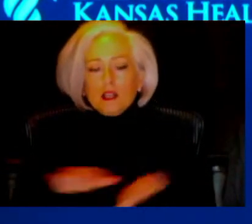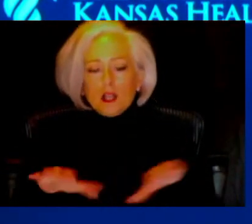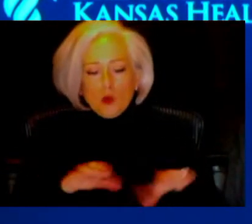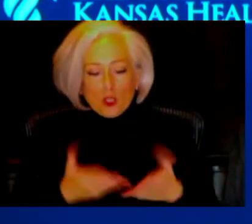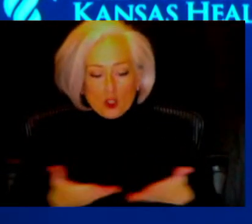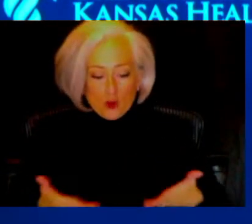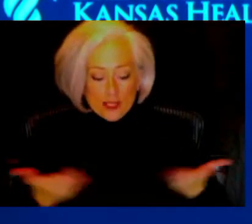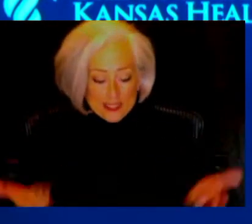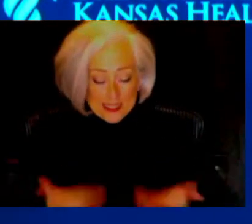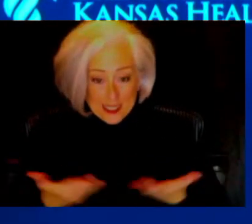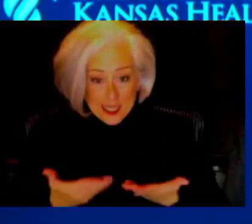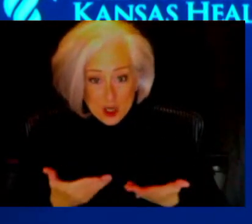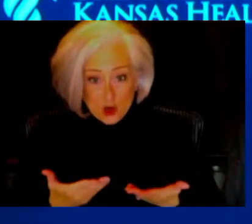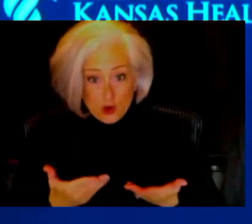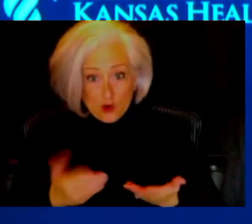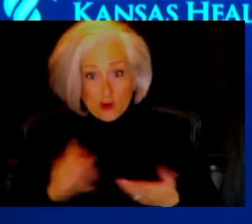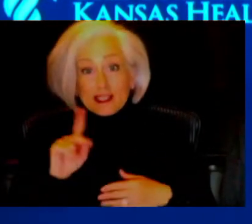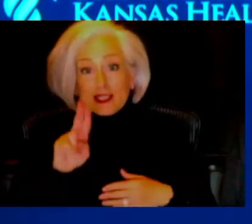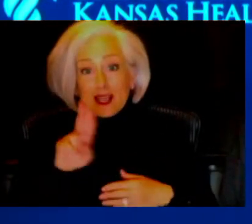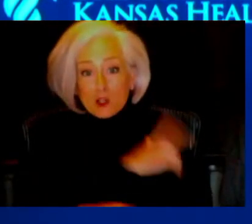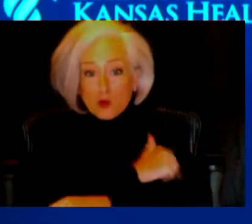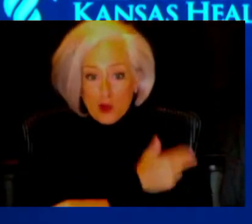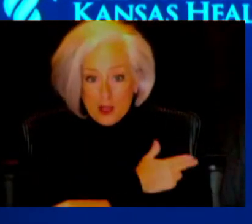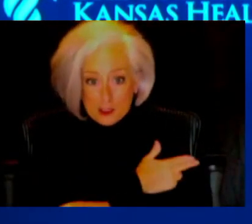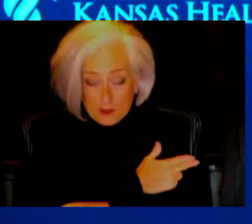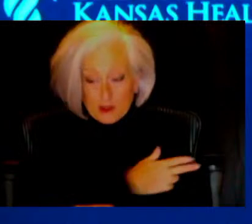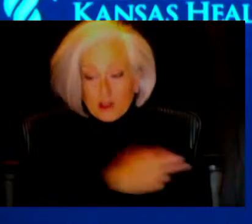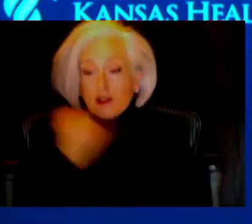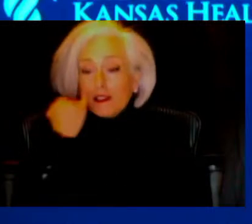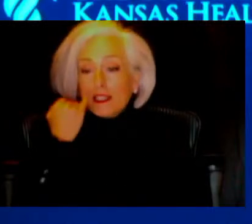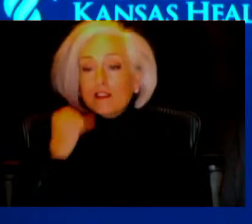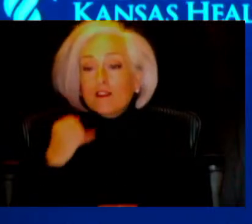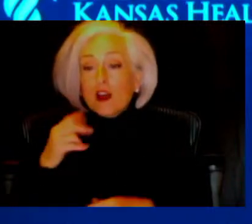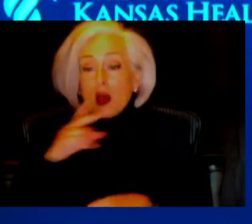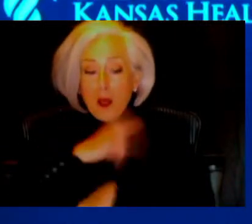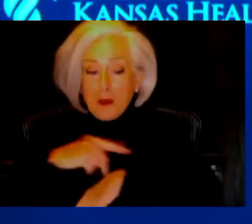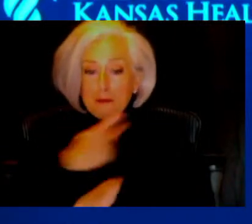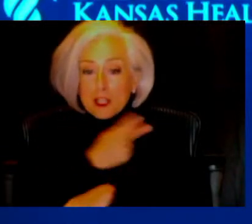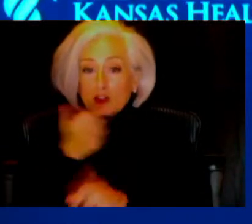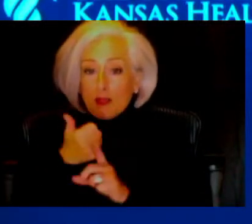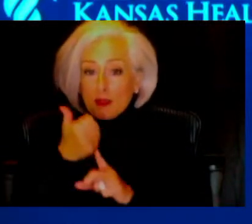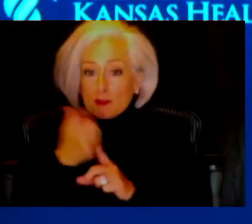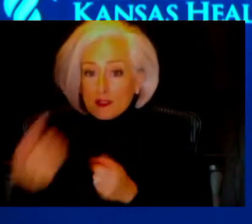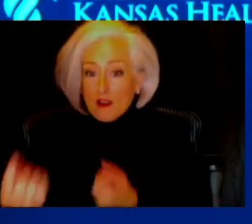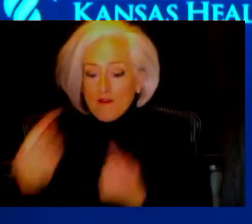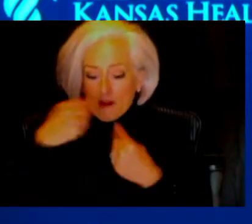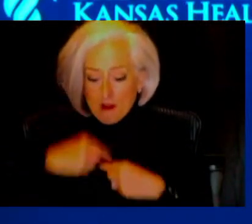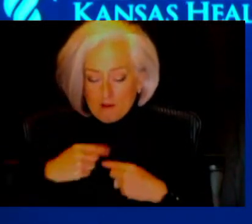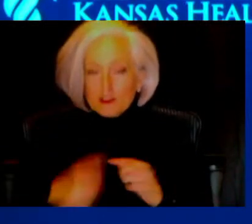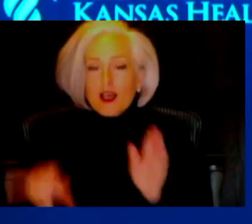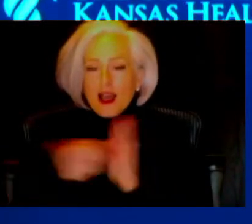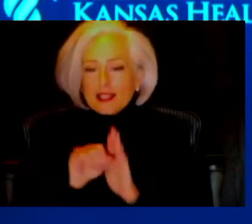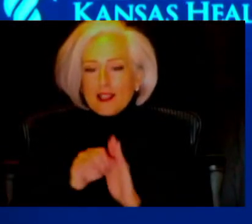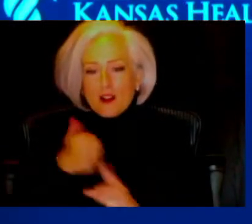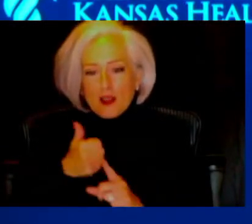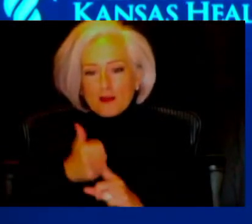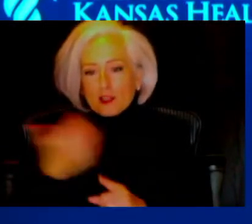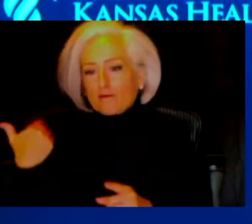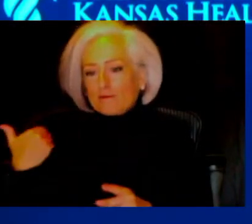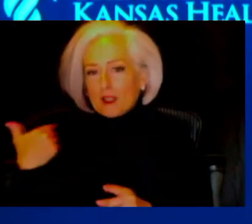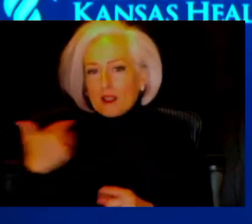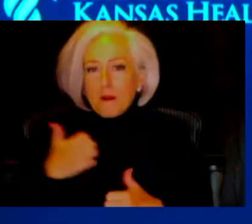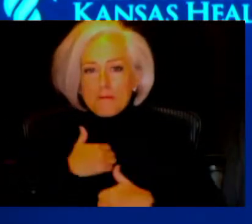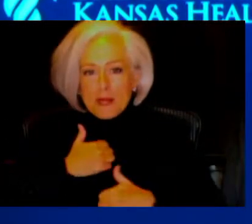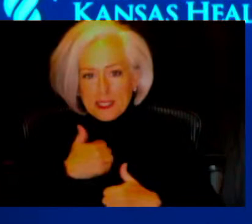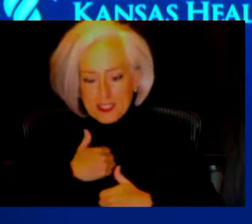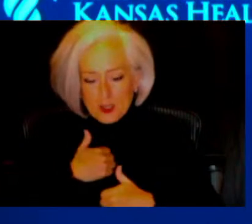inside the hospital. If a patient comes in and they've identified as being part of the military, we're there to assist the